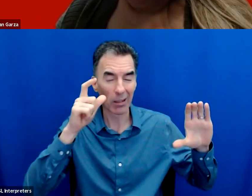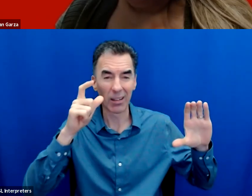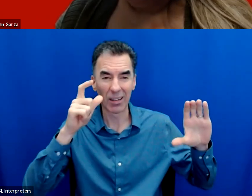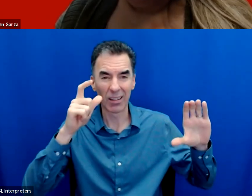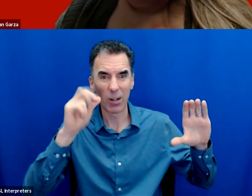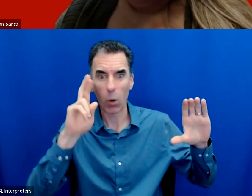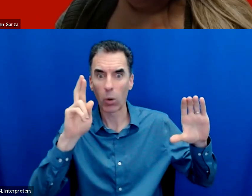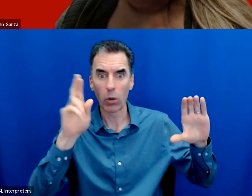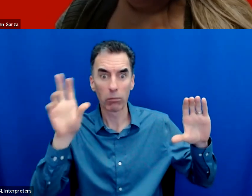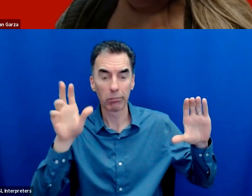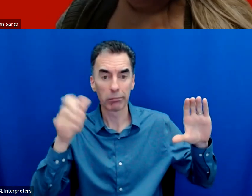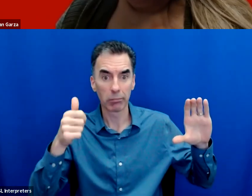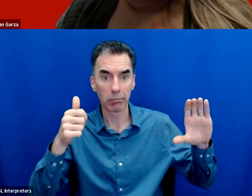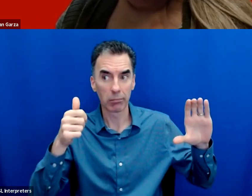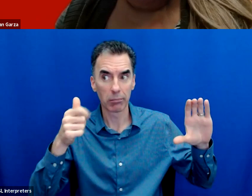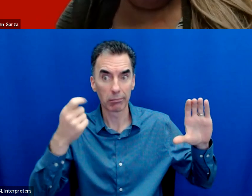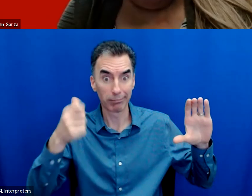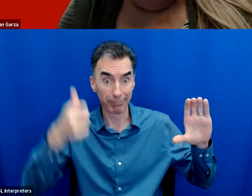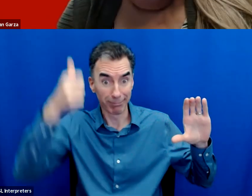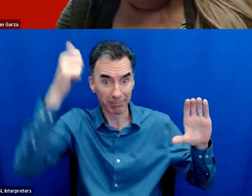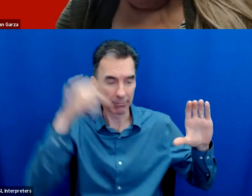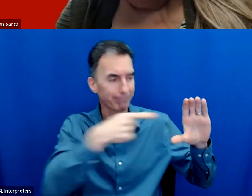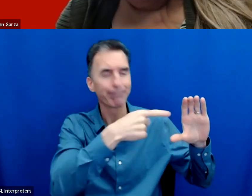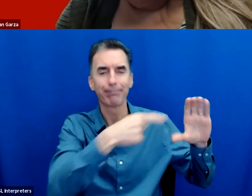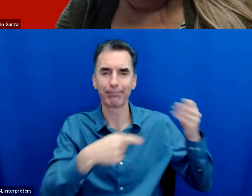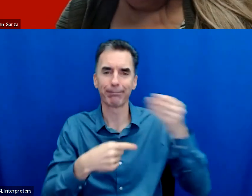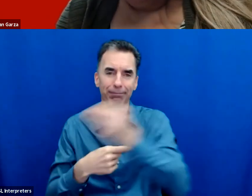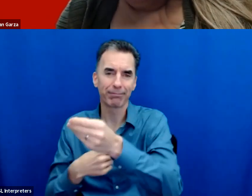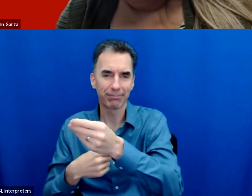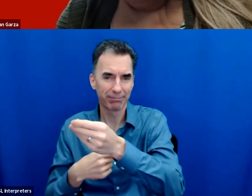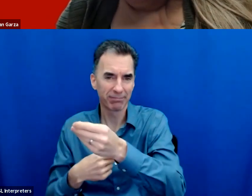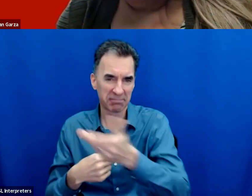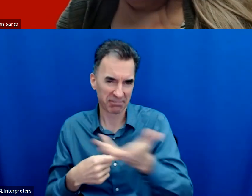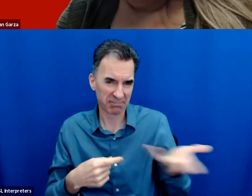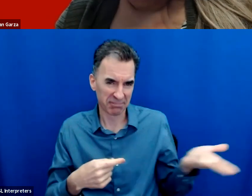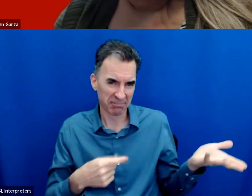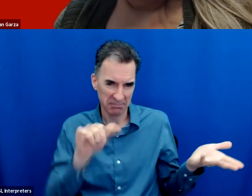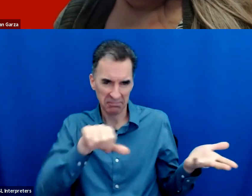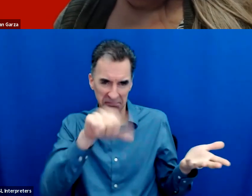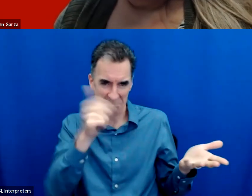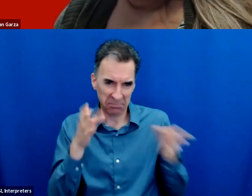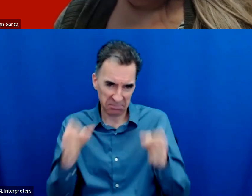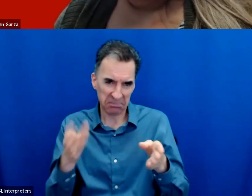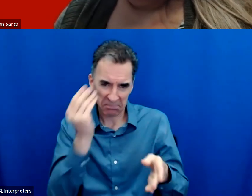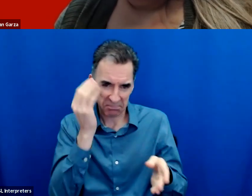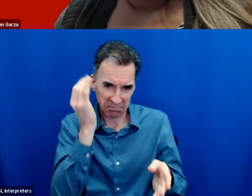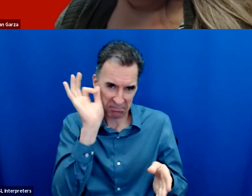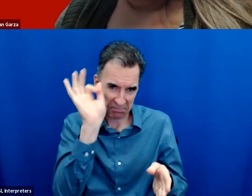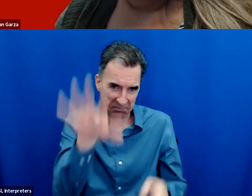those frames, then I would use that flexible spending account to offset our vision plan. So that's another option.